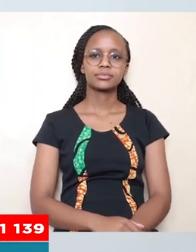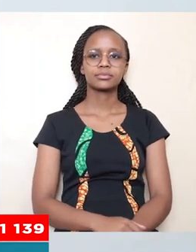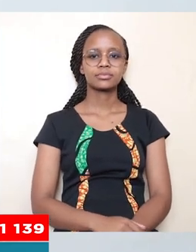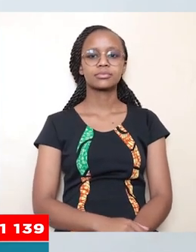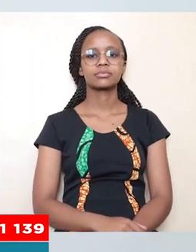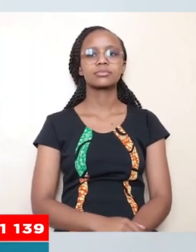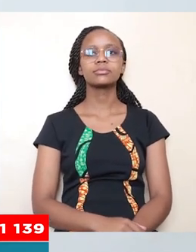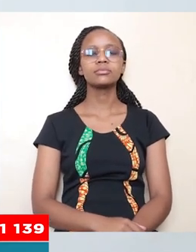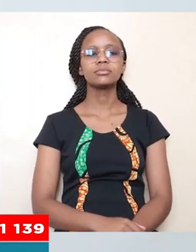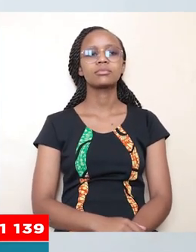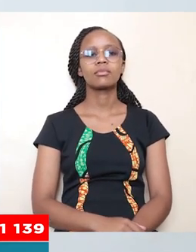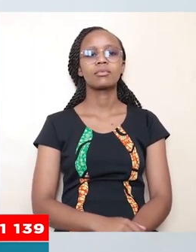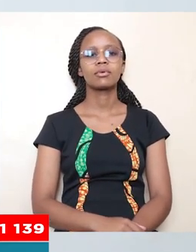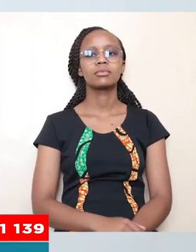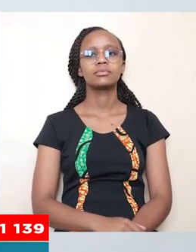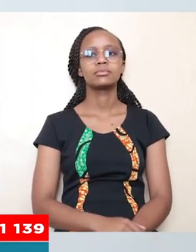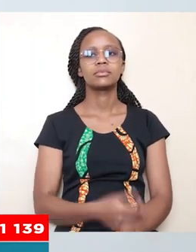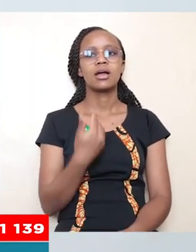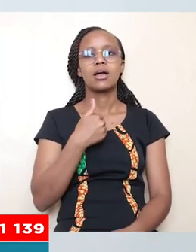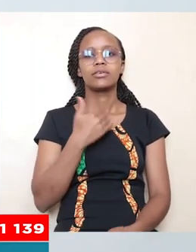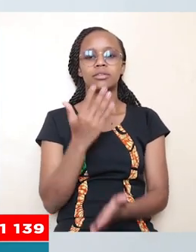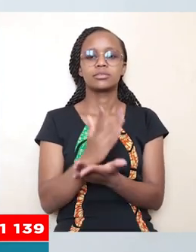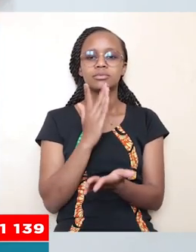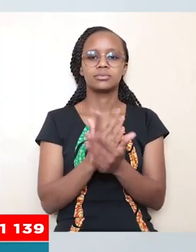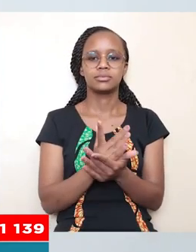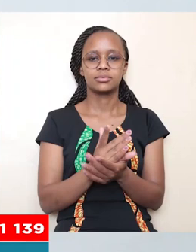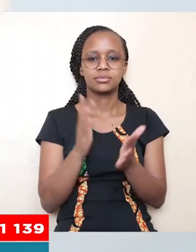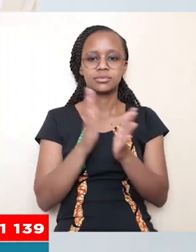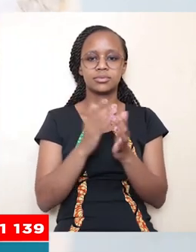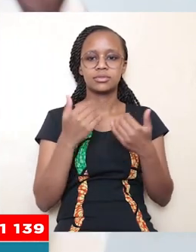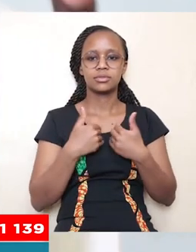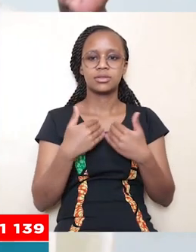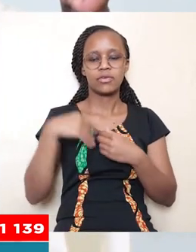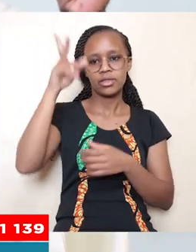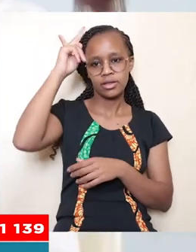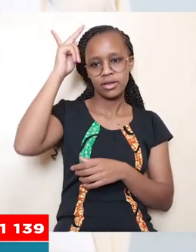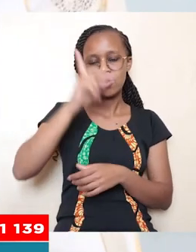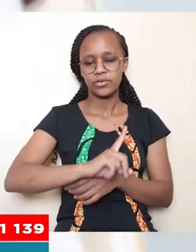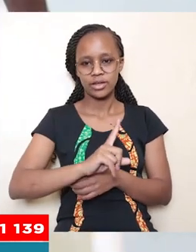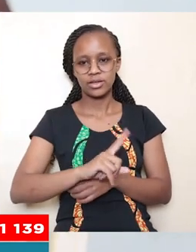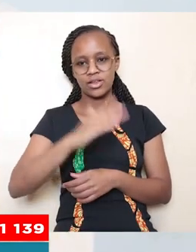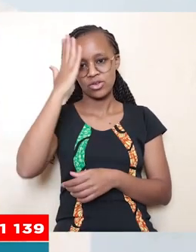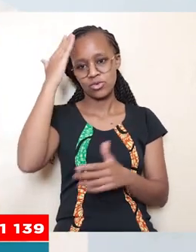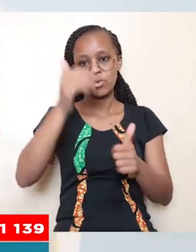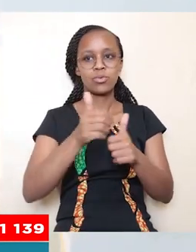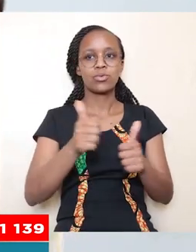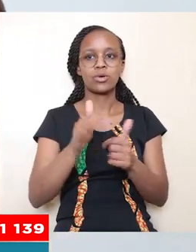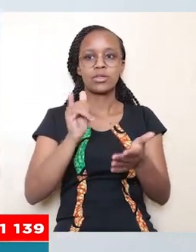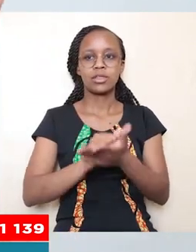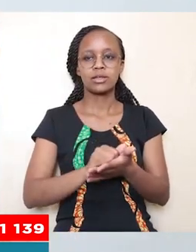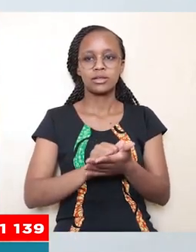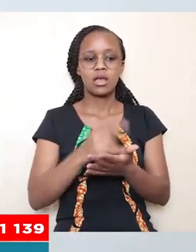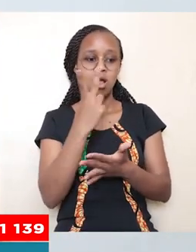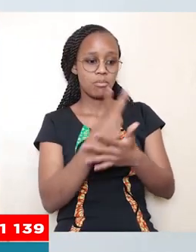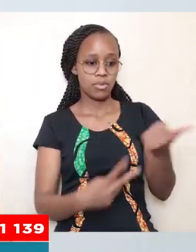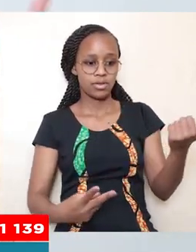You see now, if you have that truth, and if you have that knowledge, you will know that as